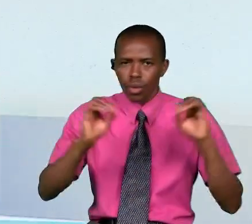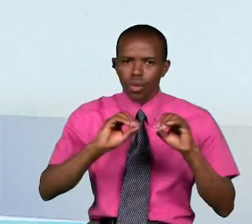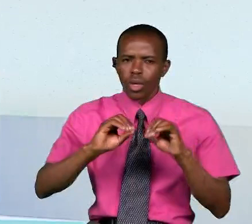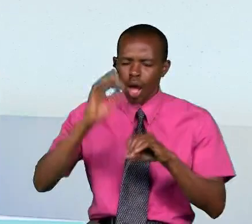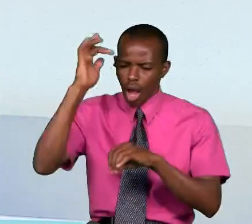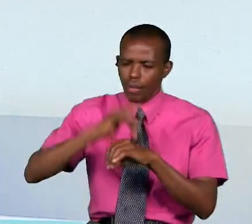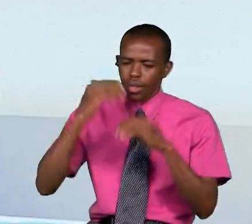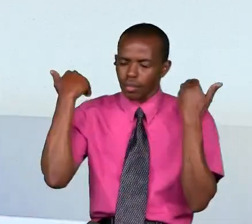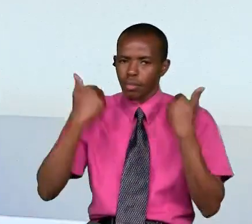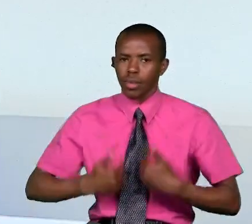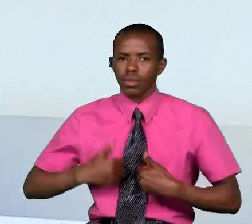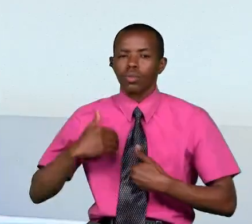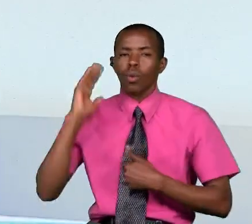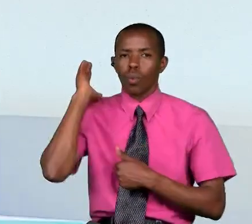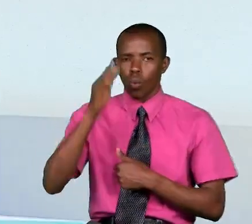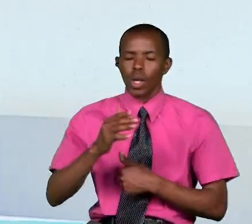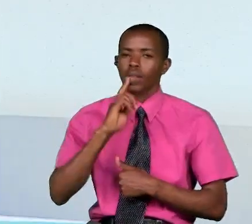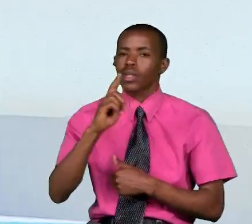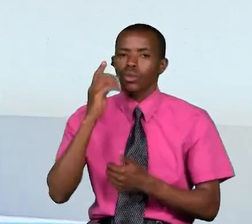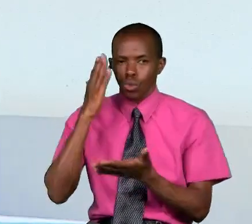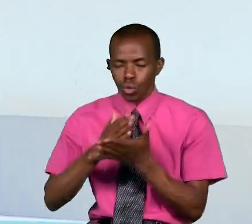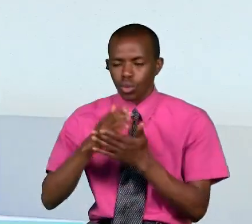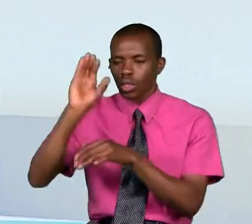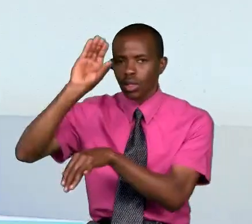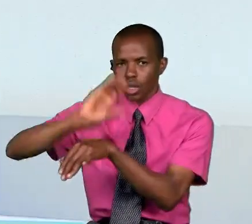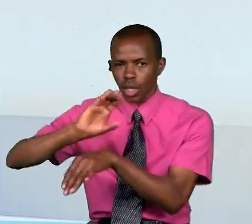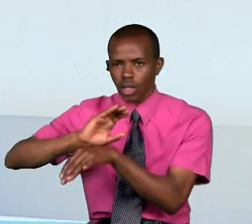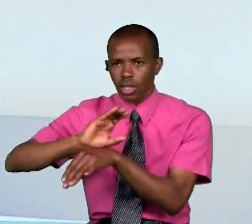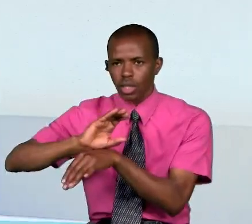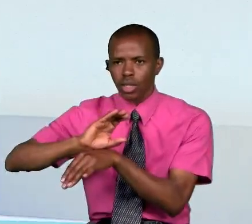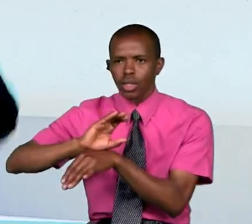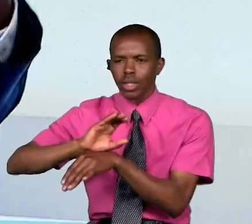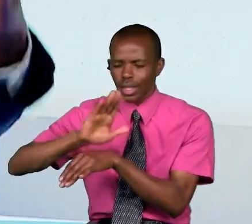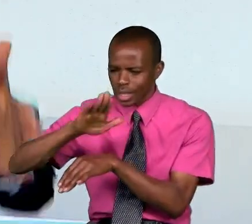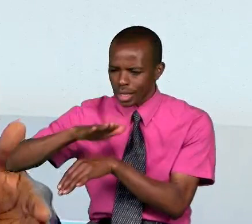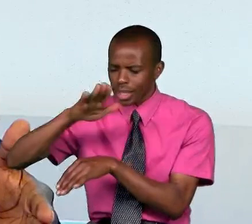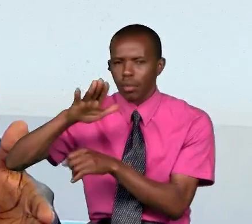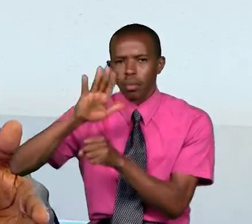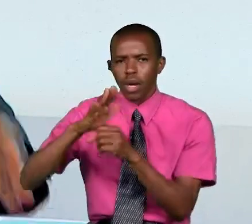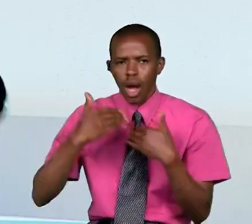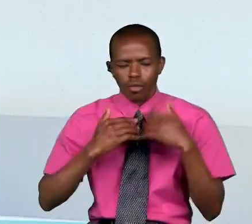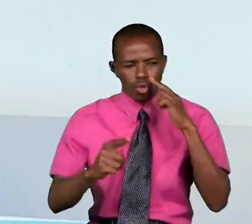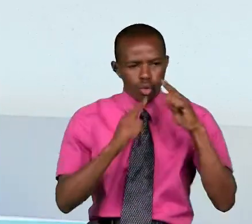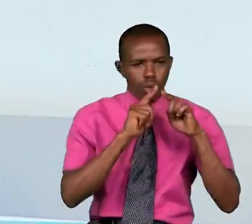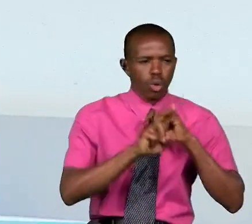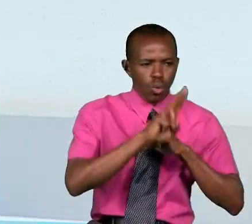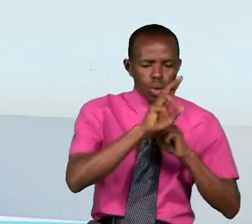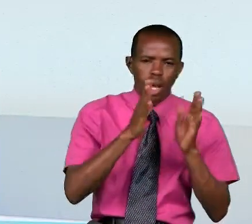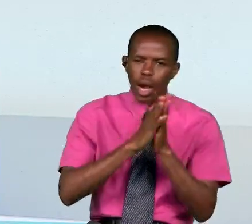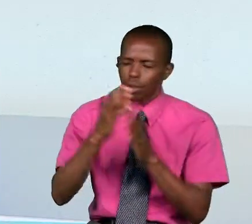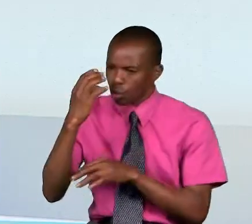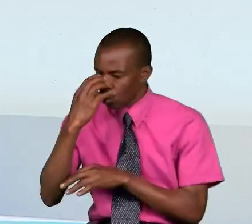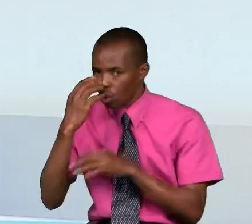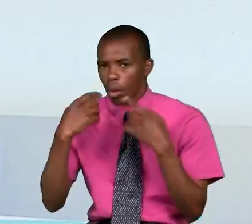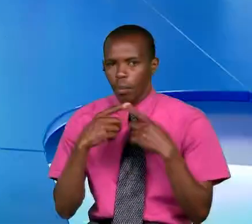as a minister. And I can tell you for sure, the church has made steps to talk to the president, to talk to the deputy president.